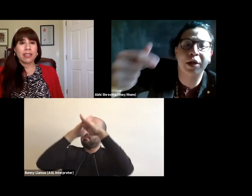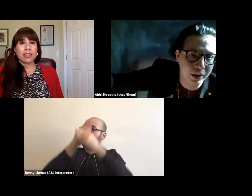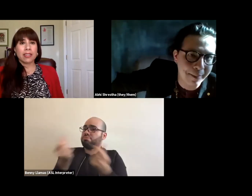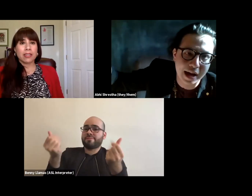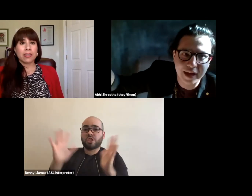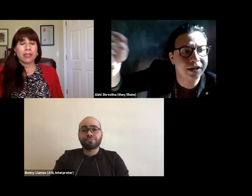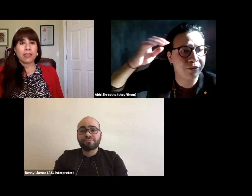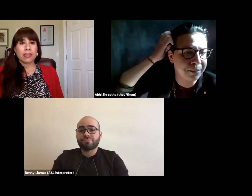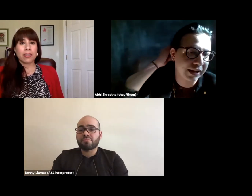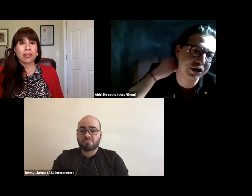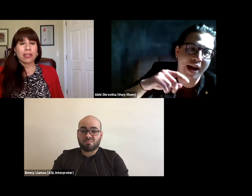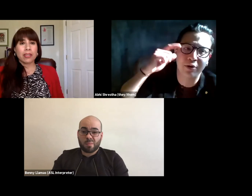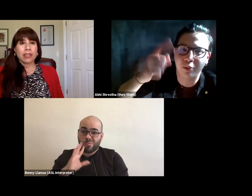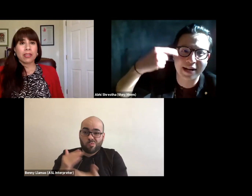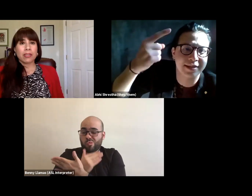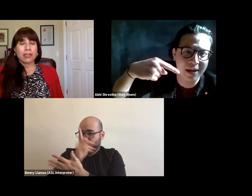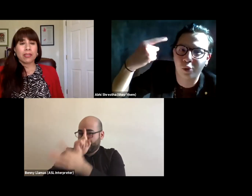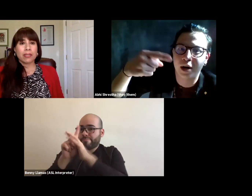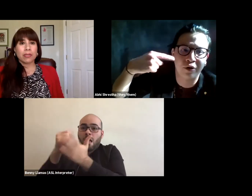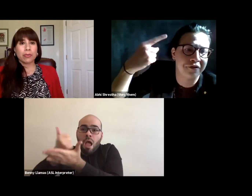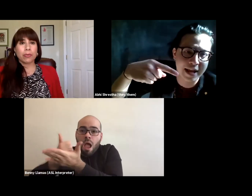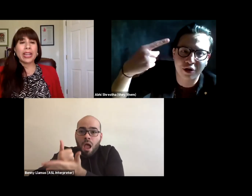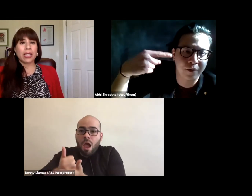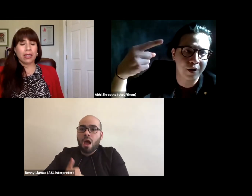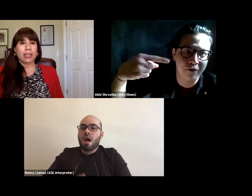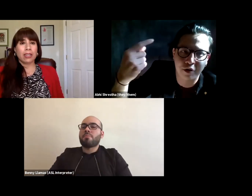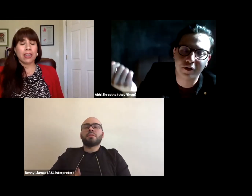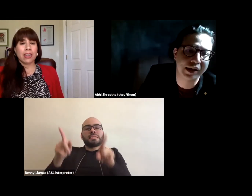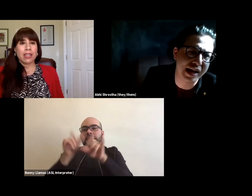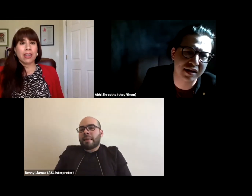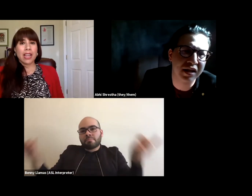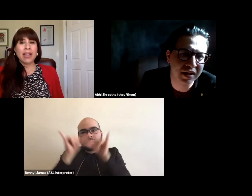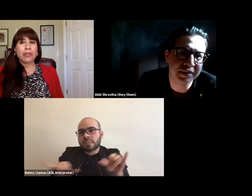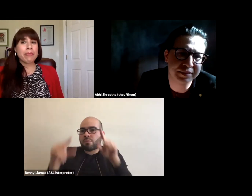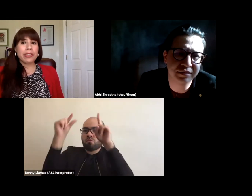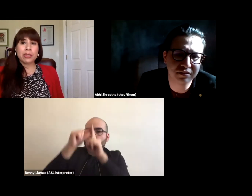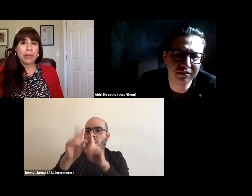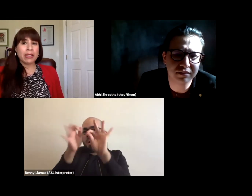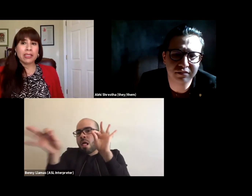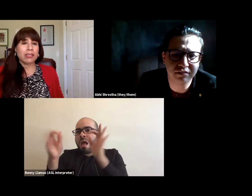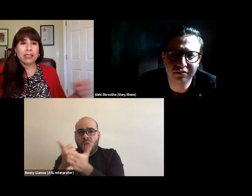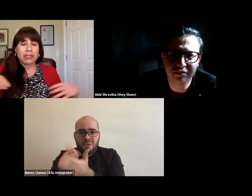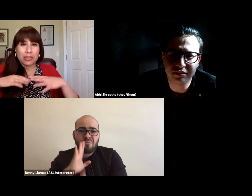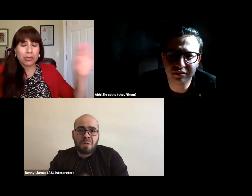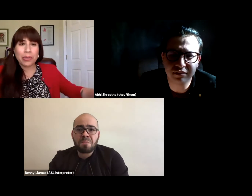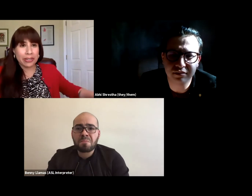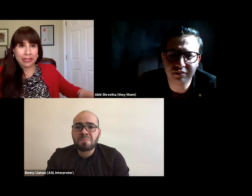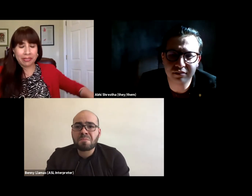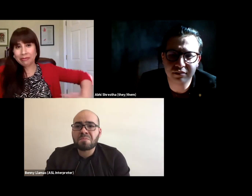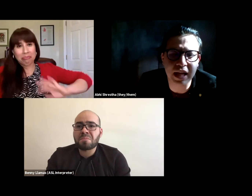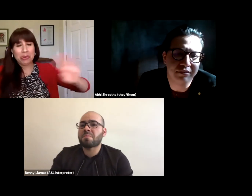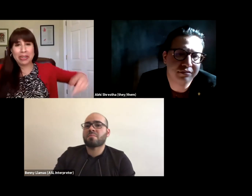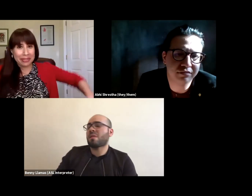something will come out of it, right? But like, try writing the same word or phrase over and over and over again. And grammar and spelling, just who